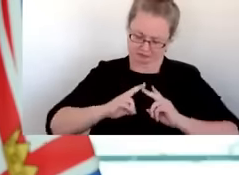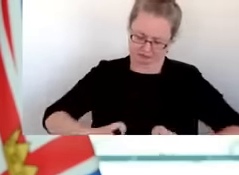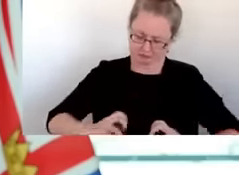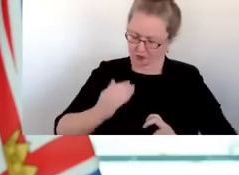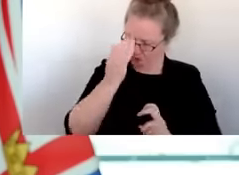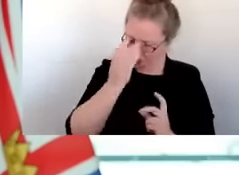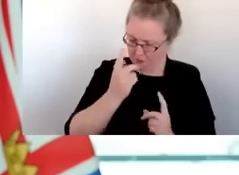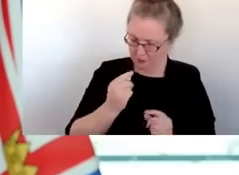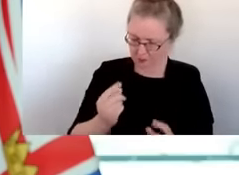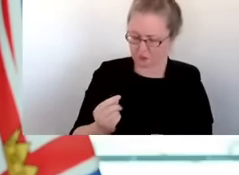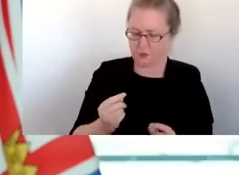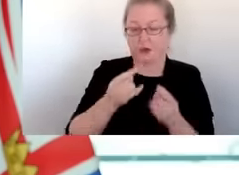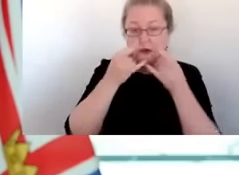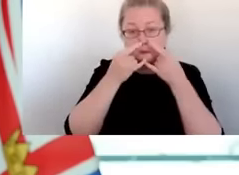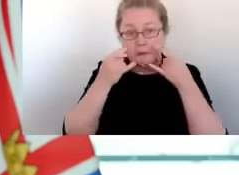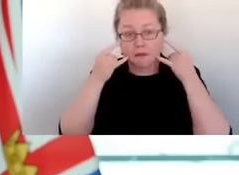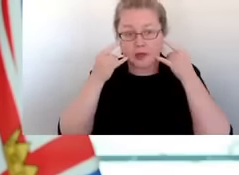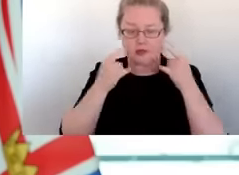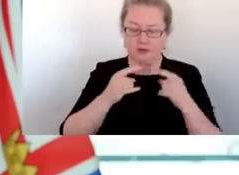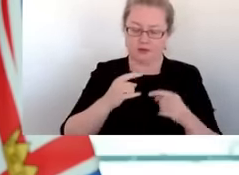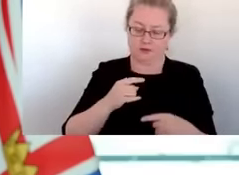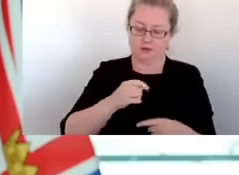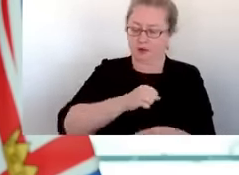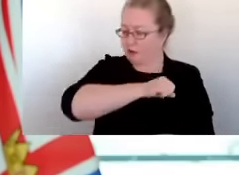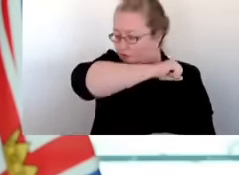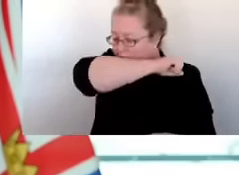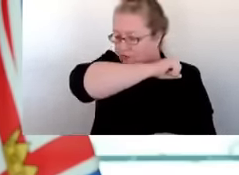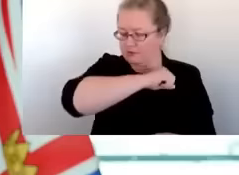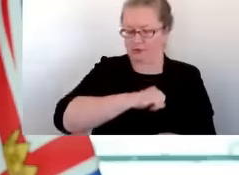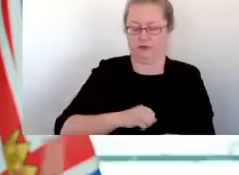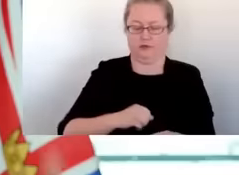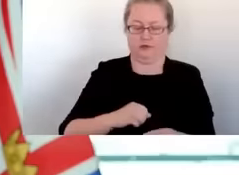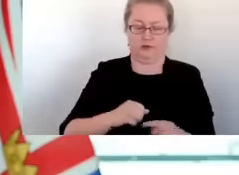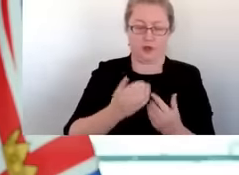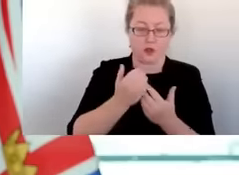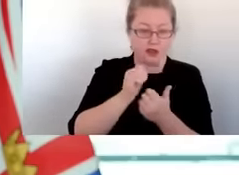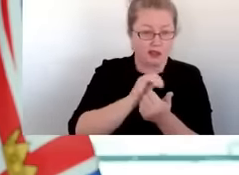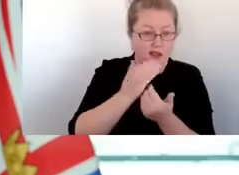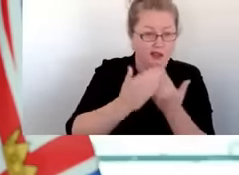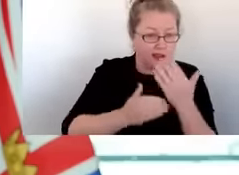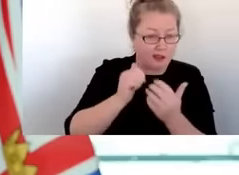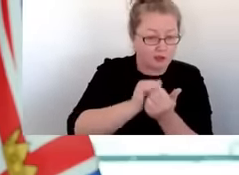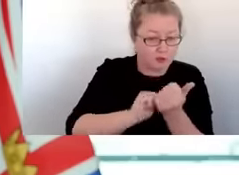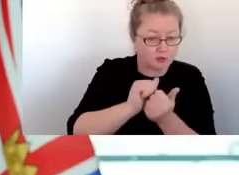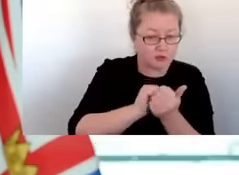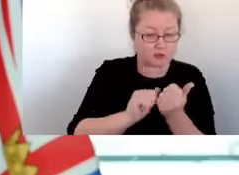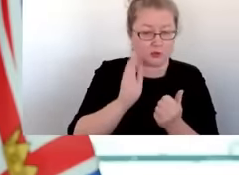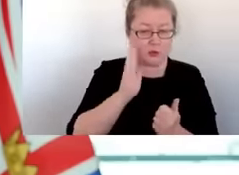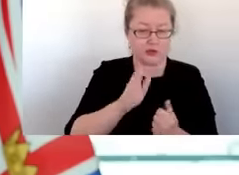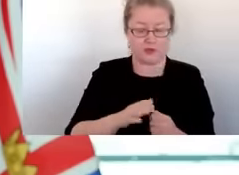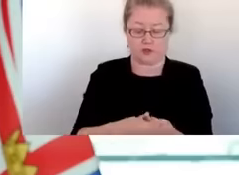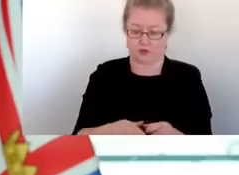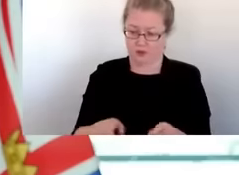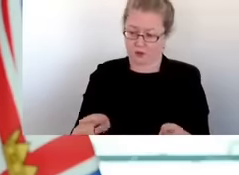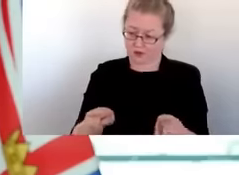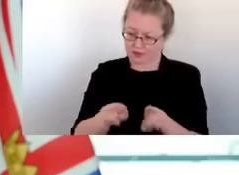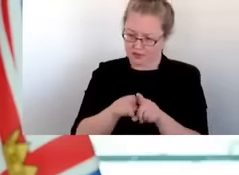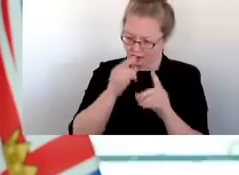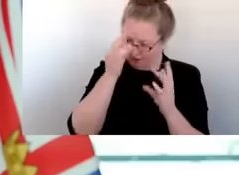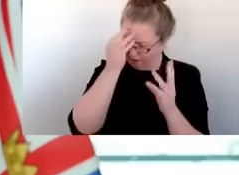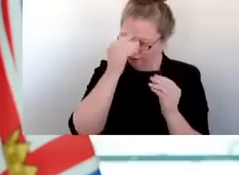coughing, staying home if we're not feeling well. And the things that we need to think about now are not the same as the ones that we thought about over